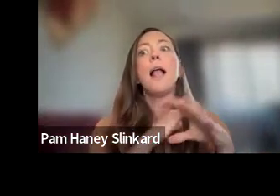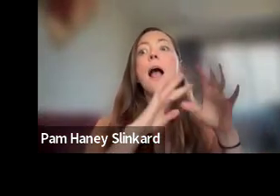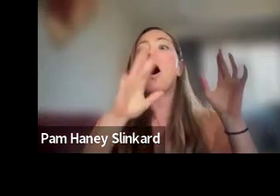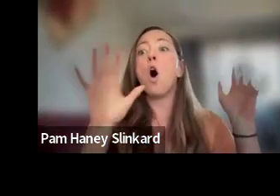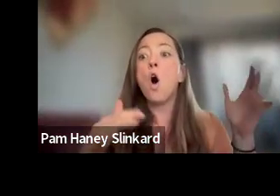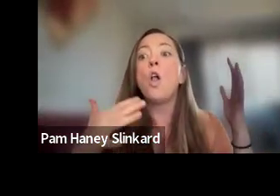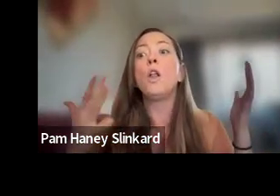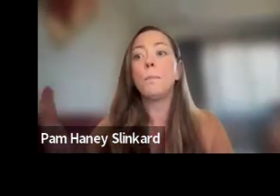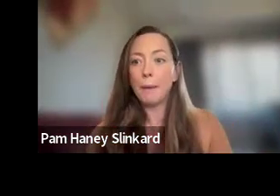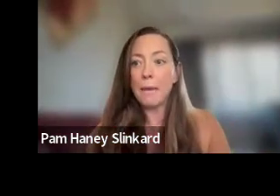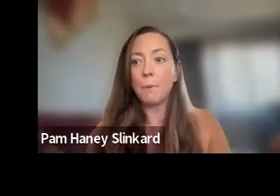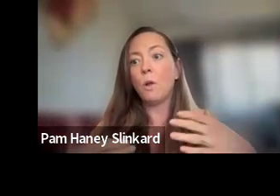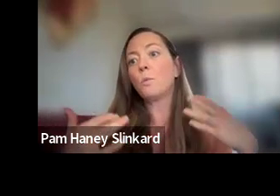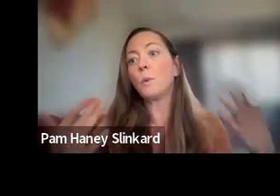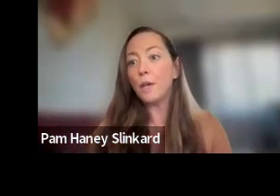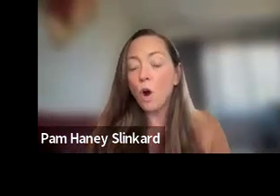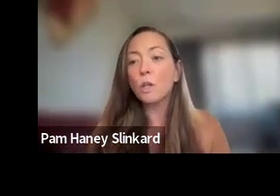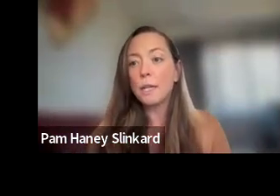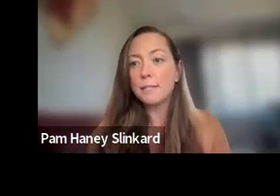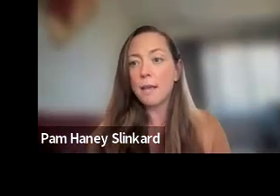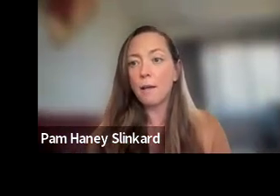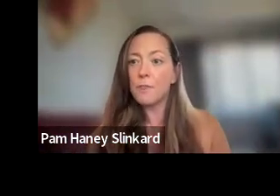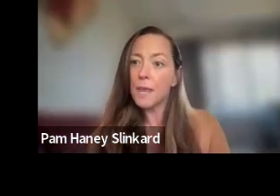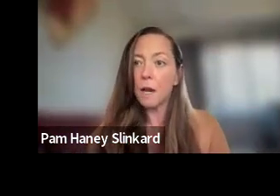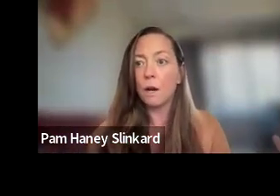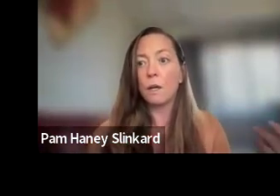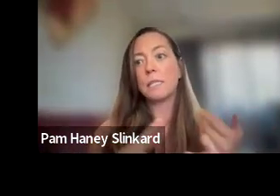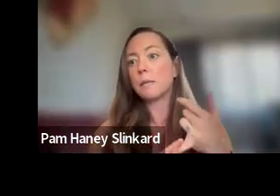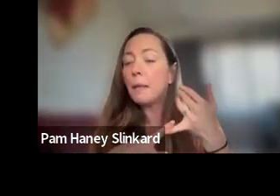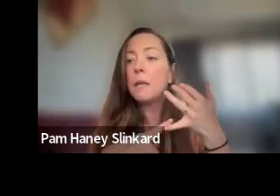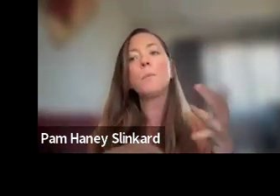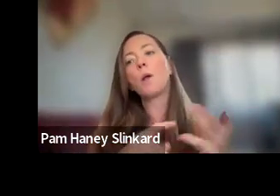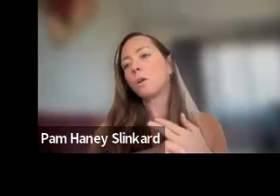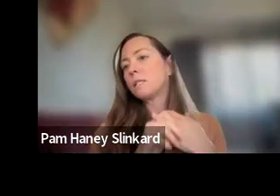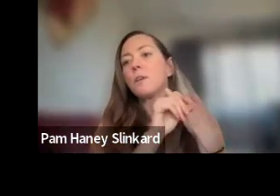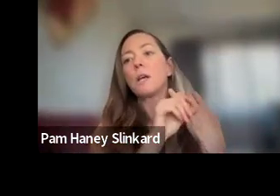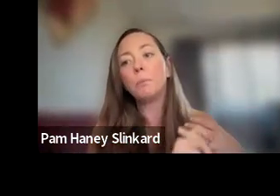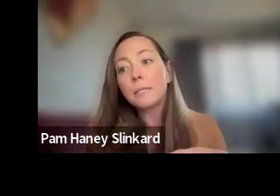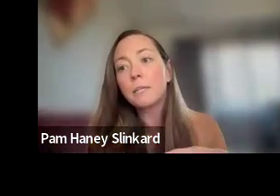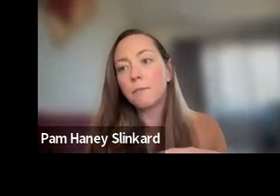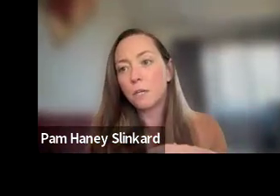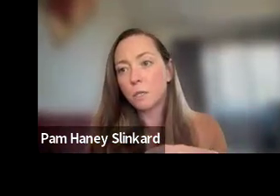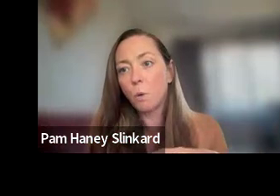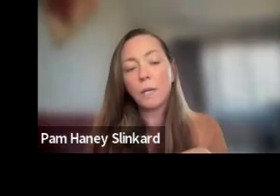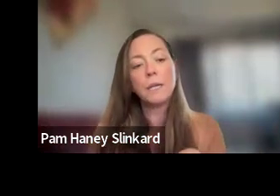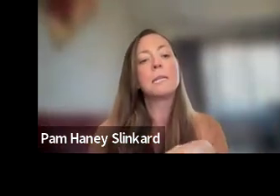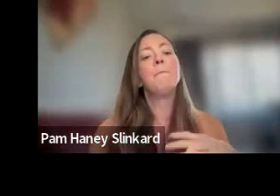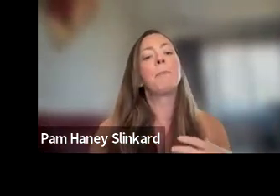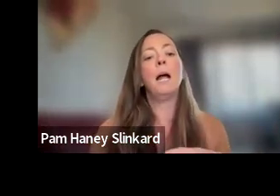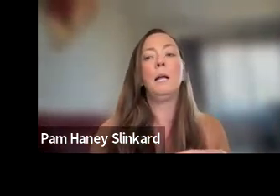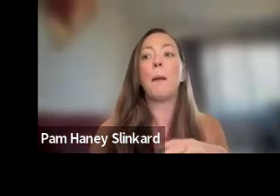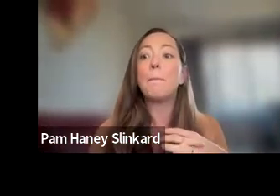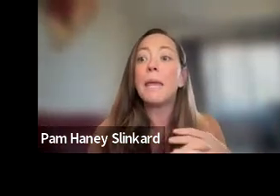in all people, regardless of their disability, regardless of the complexity of their support